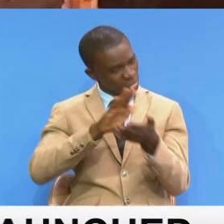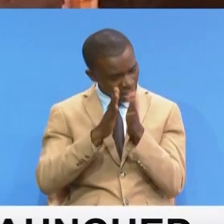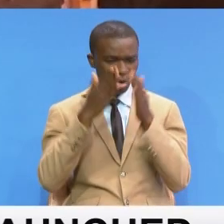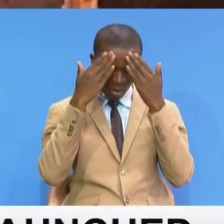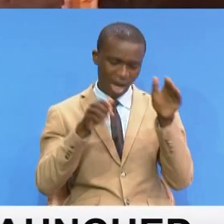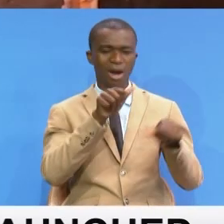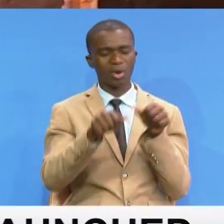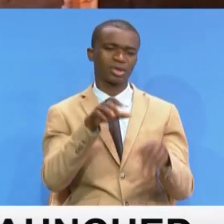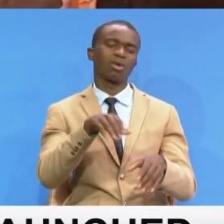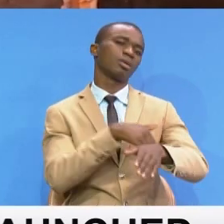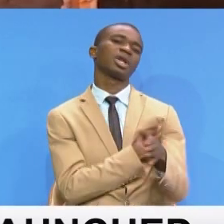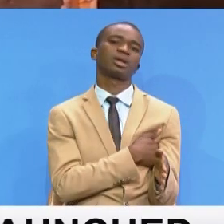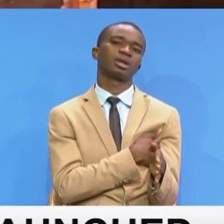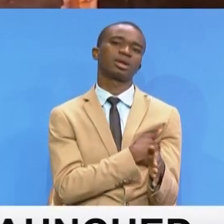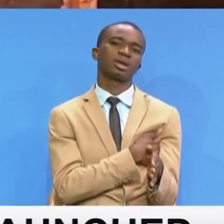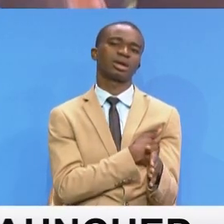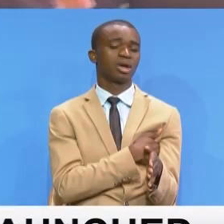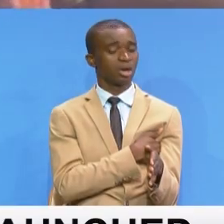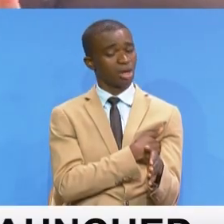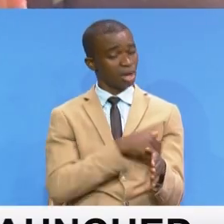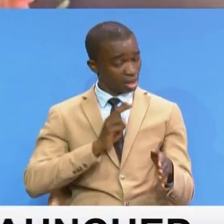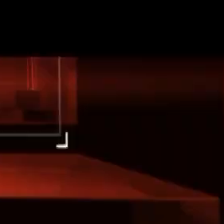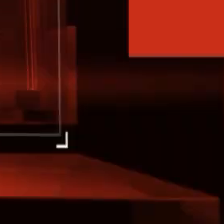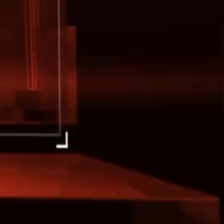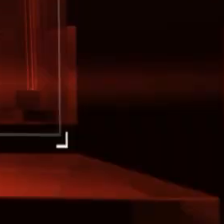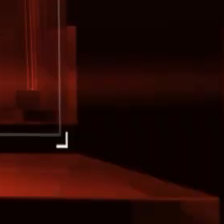First lady launches campaign against child marriage.